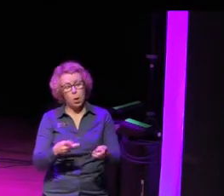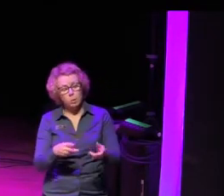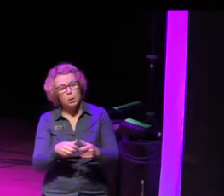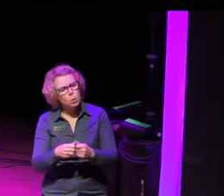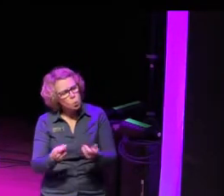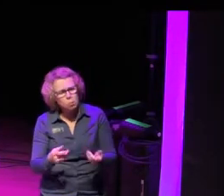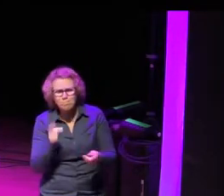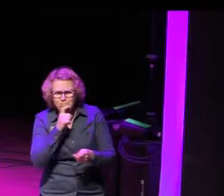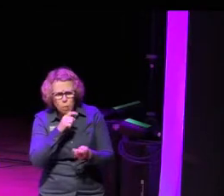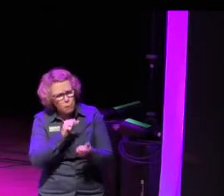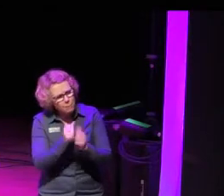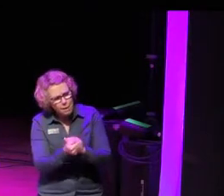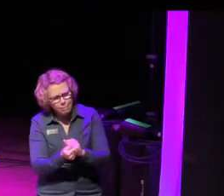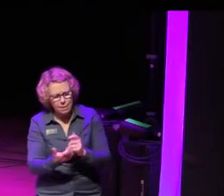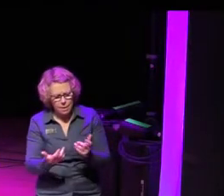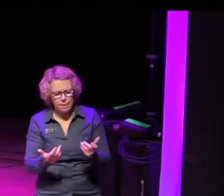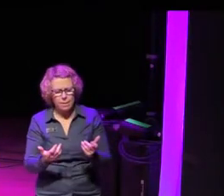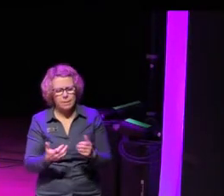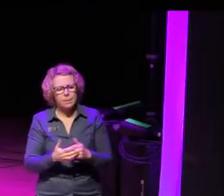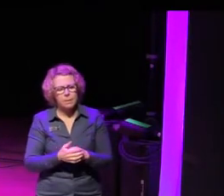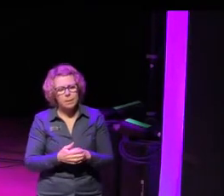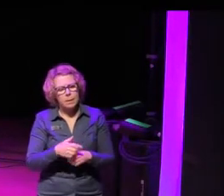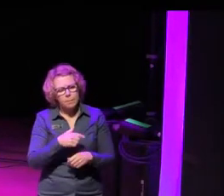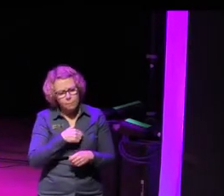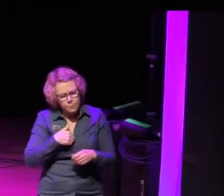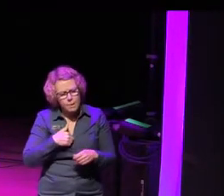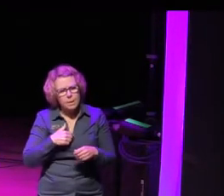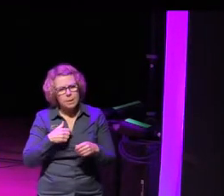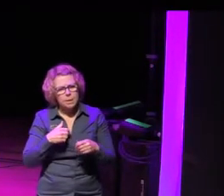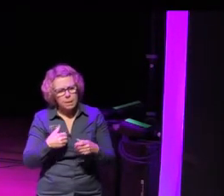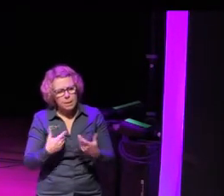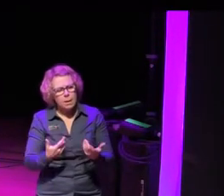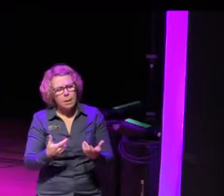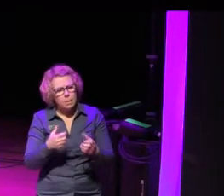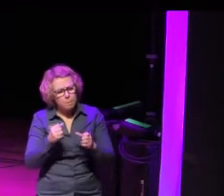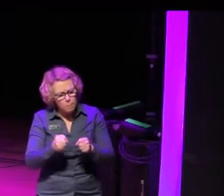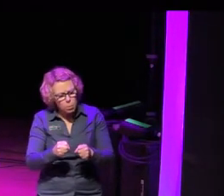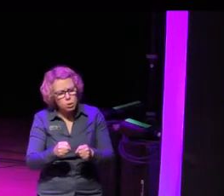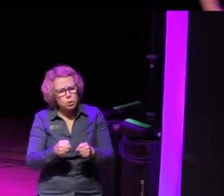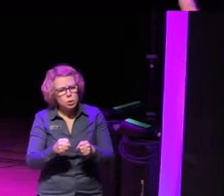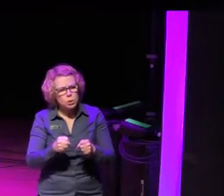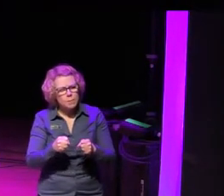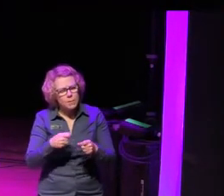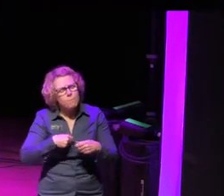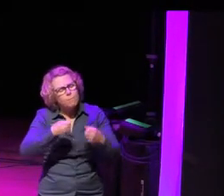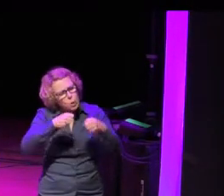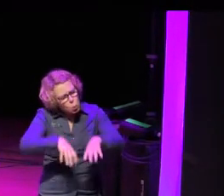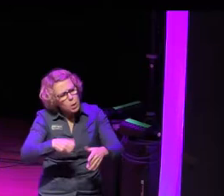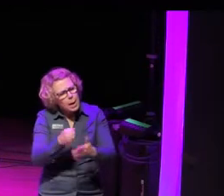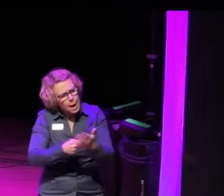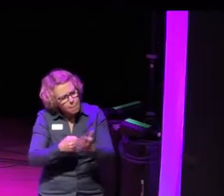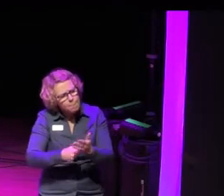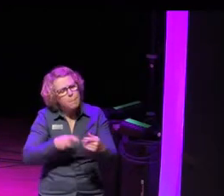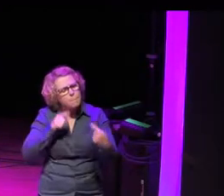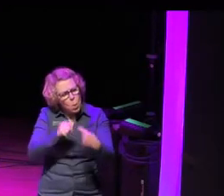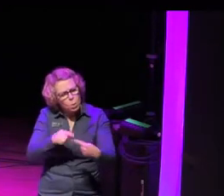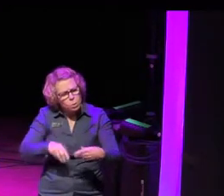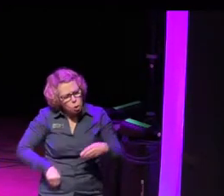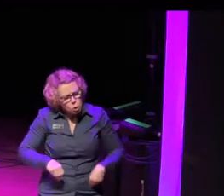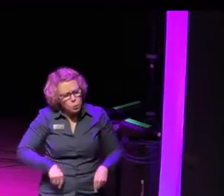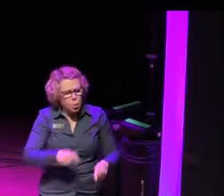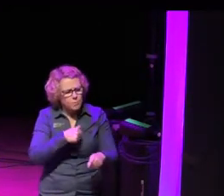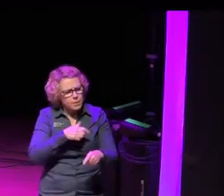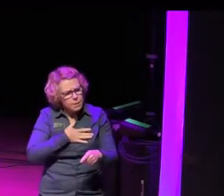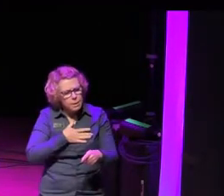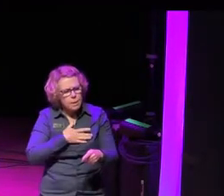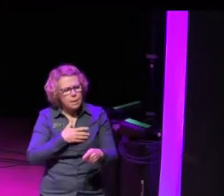battle, but I think we're bound to lose the fight against corruption if we don't get a bottom-up approach to